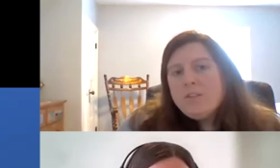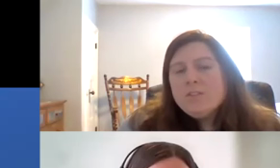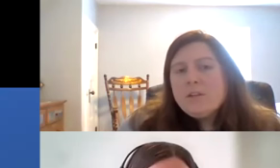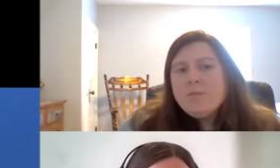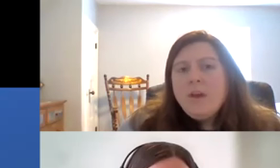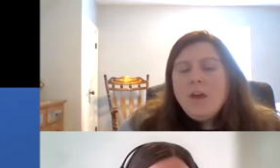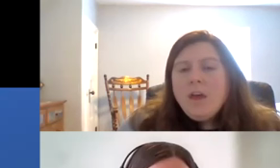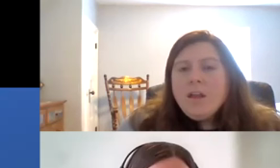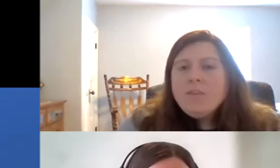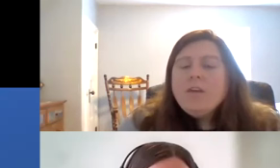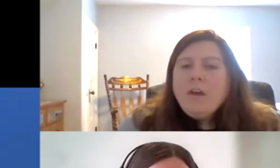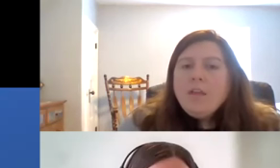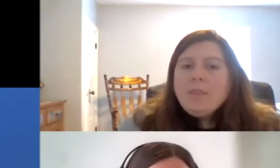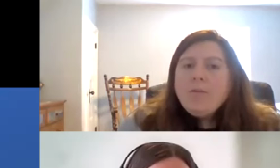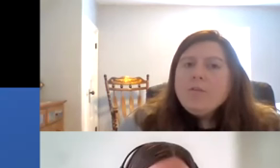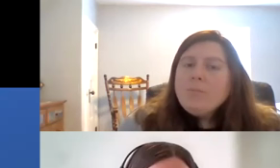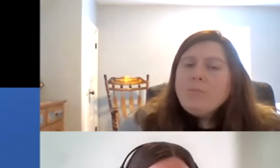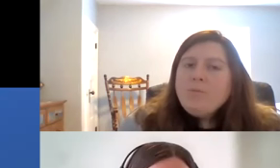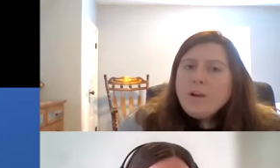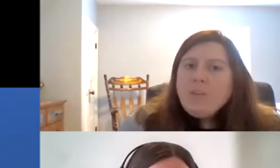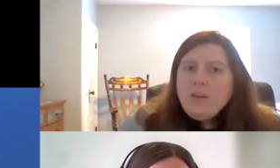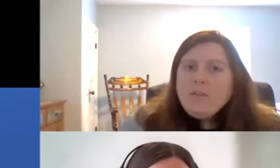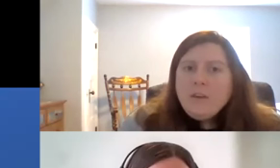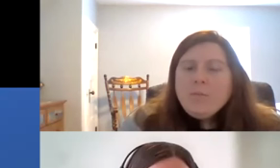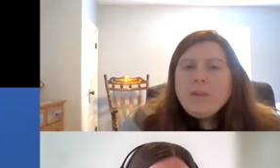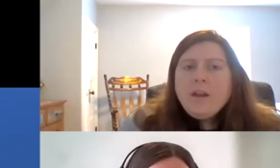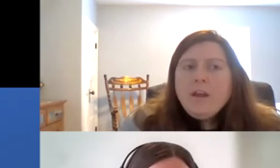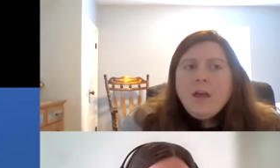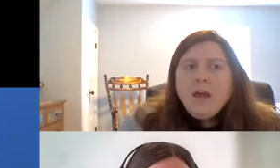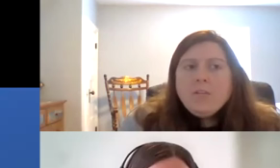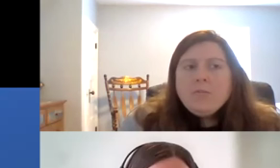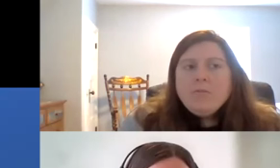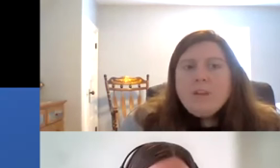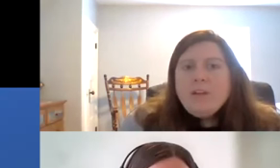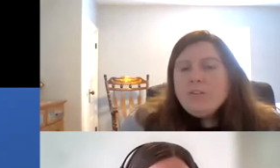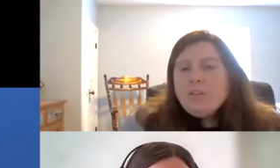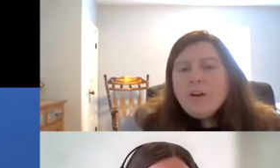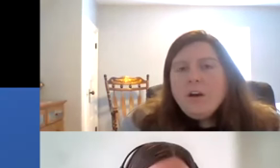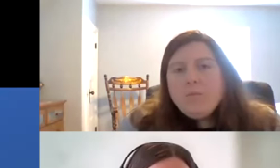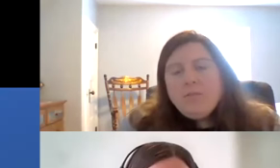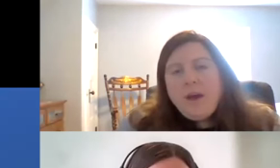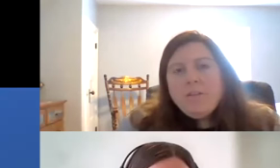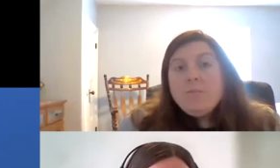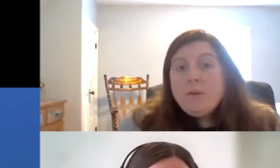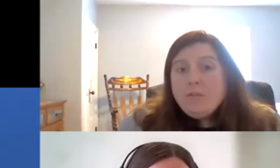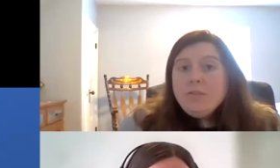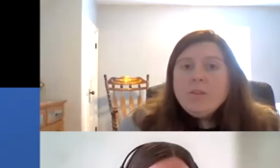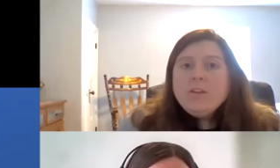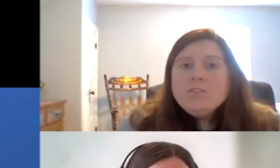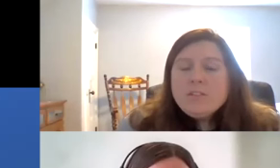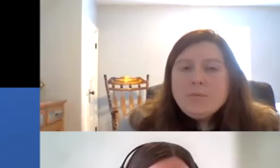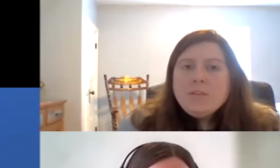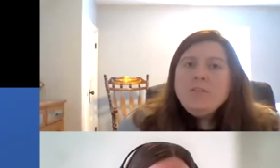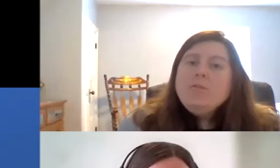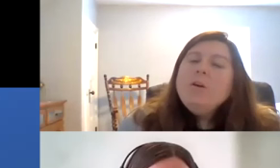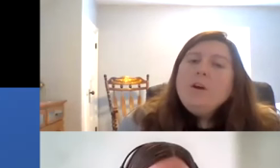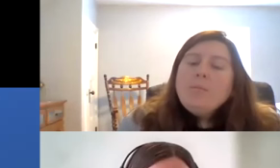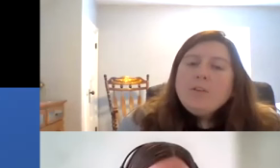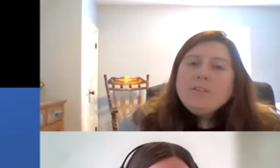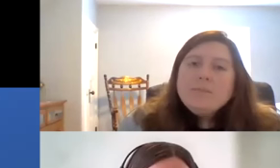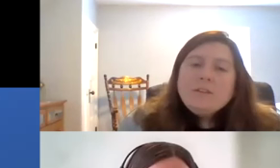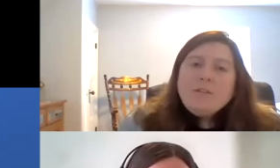maintaining relationships, and I think that was fairly easy. But then as the year's gone on, we've had to build new relationships as